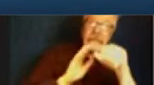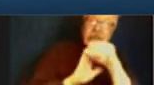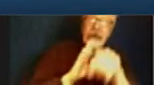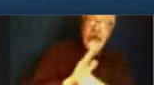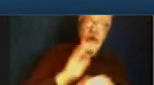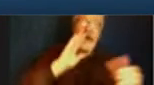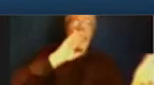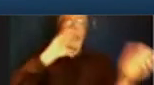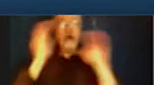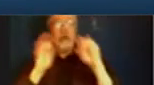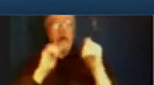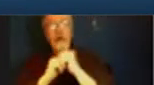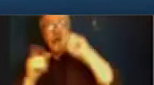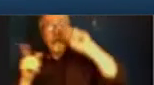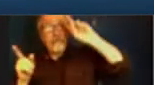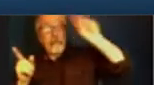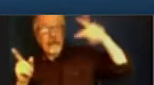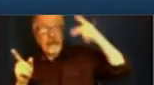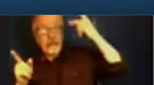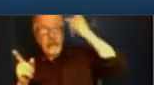division. Thanks.